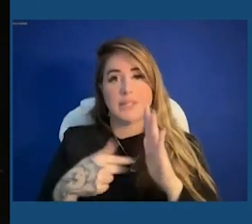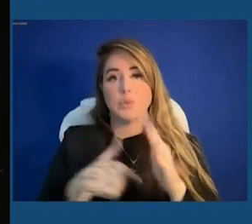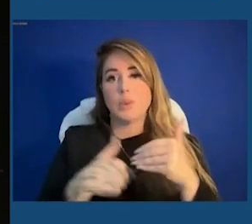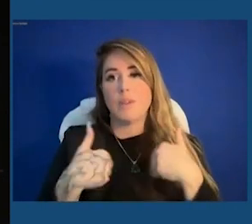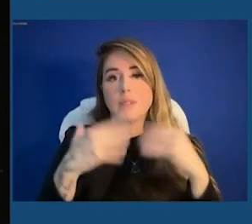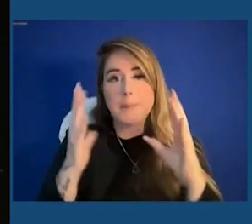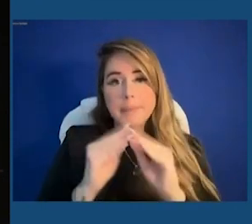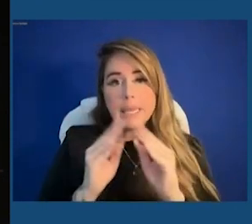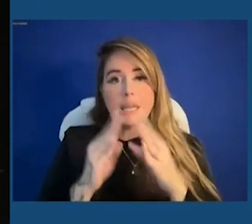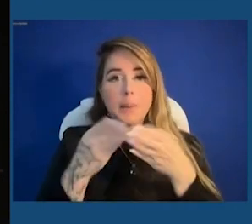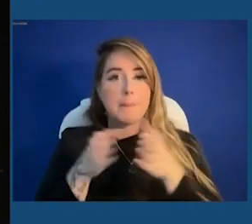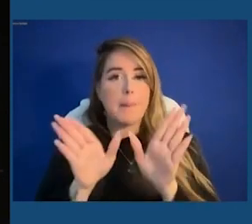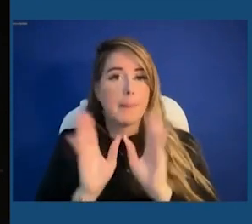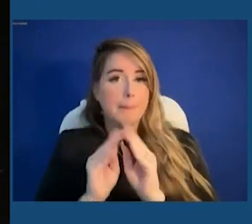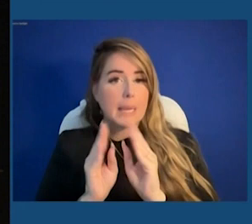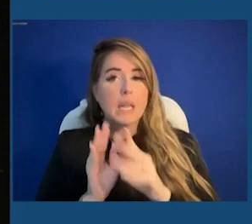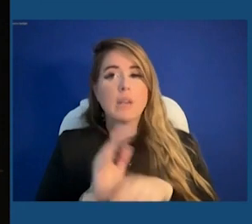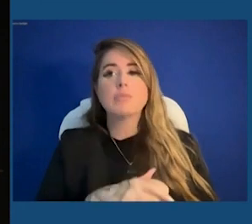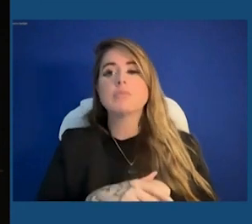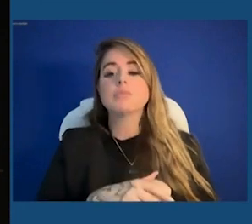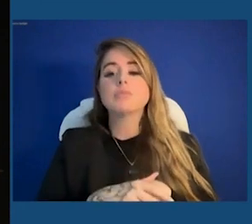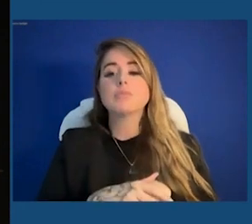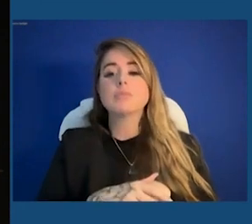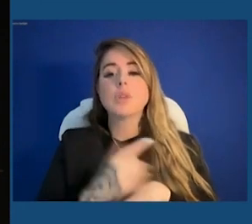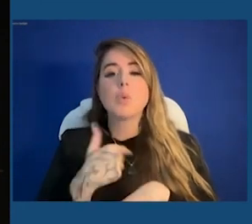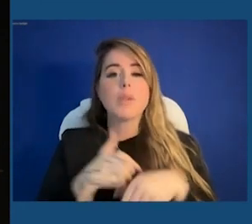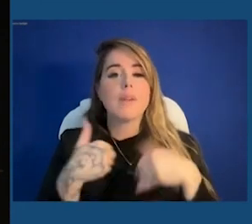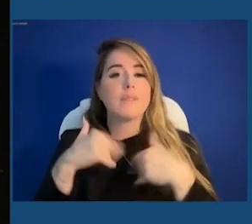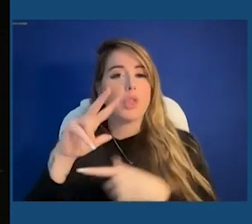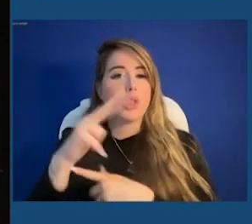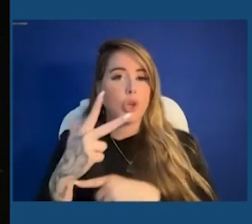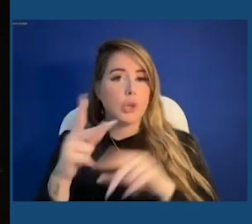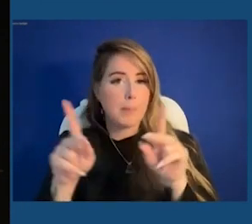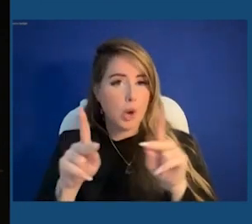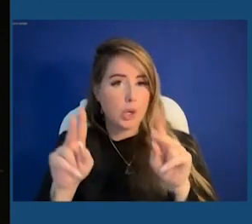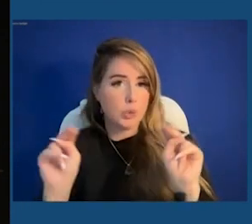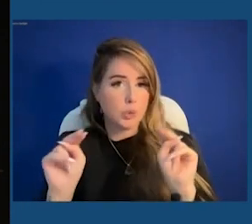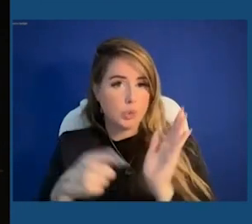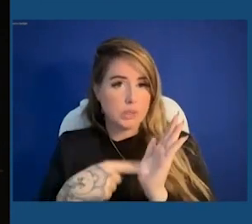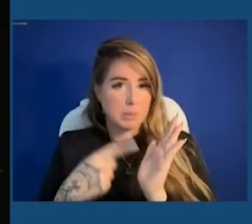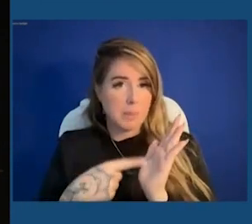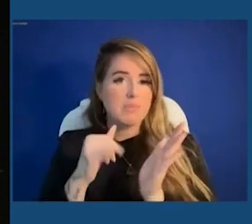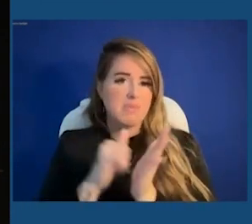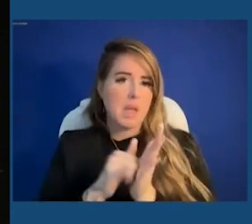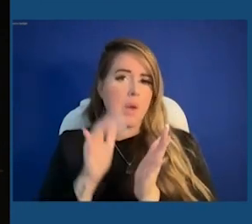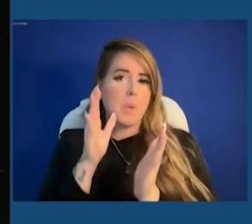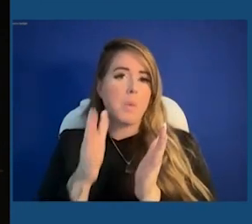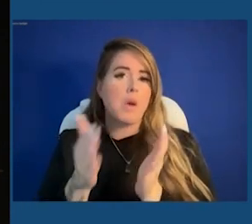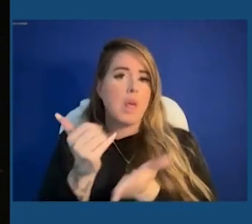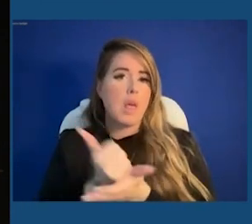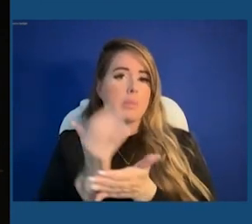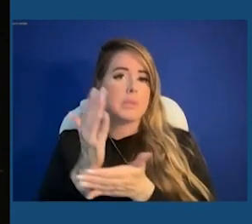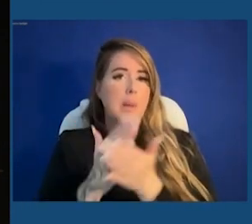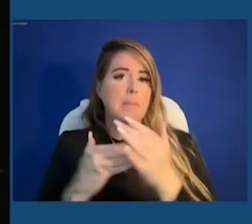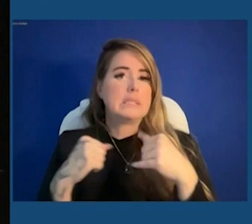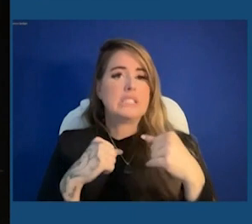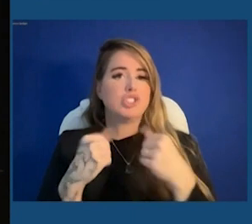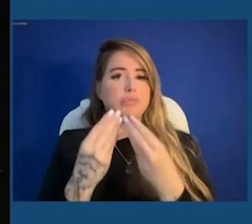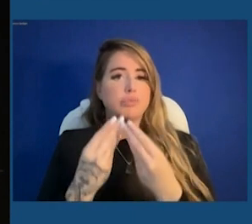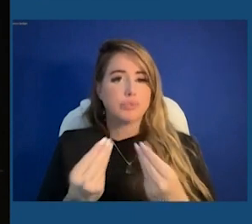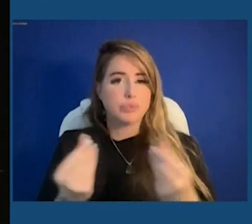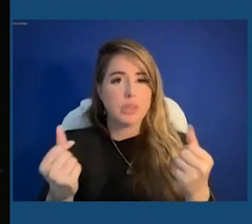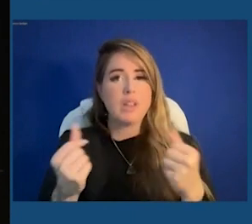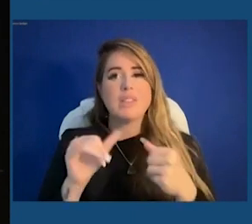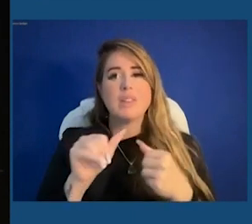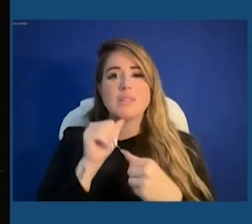public meetings, having a third-party neutral sometimes relieves some of the tension, so it's not a